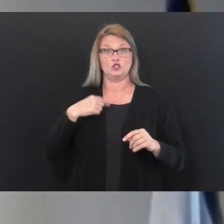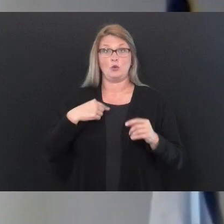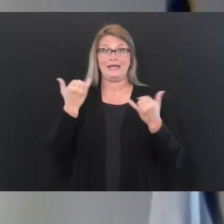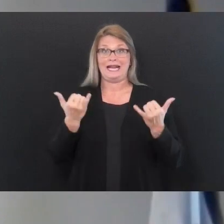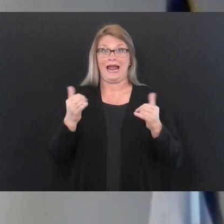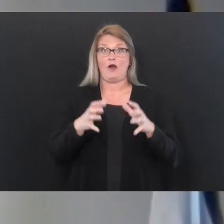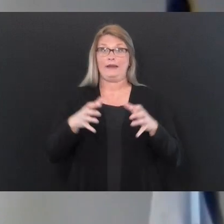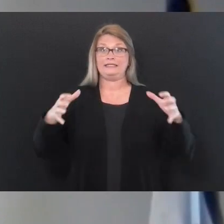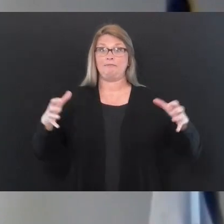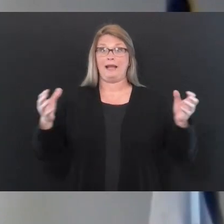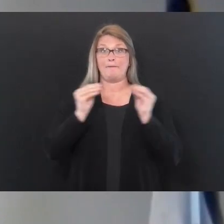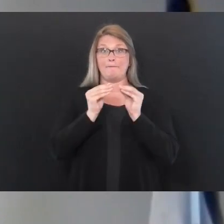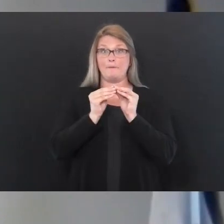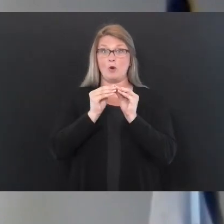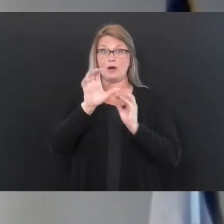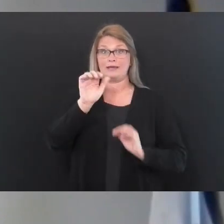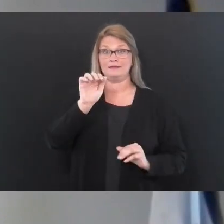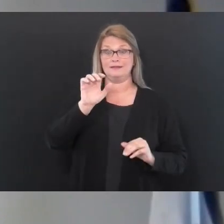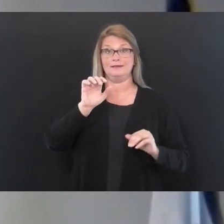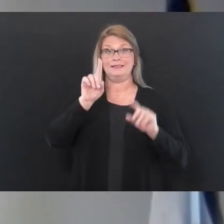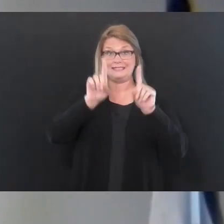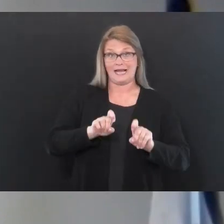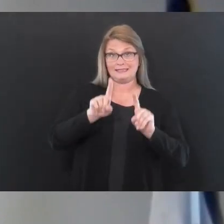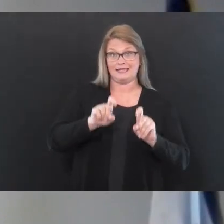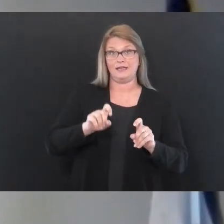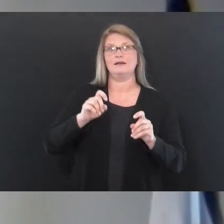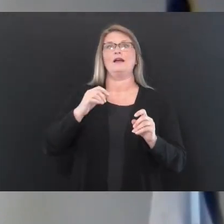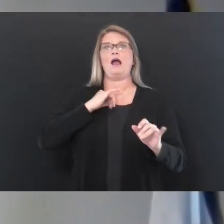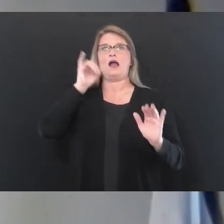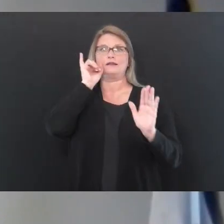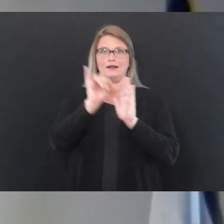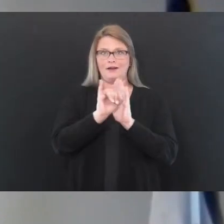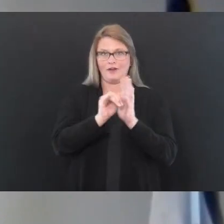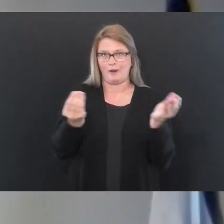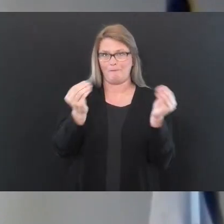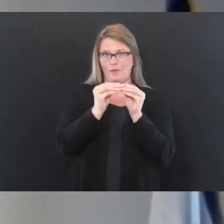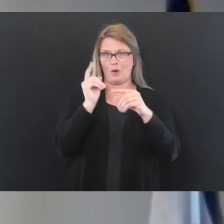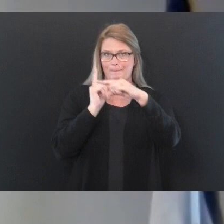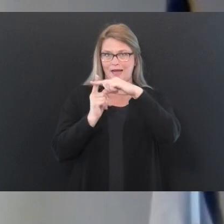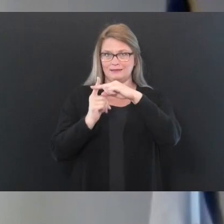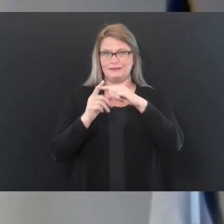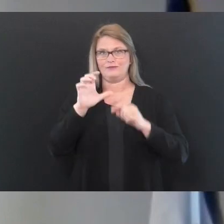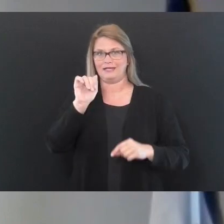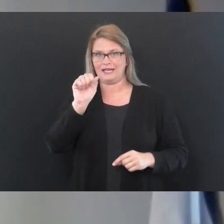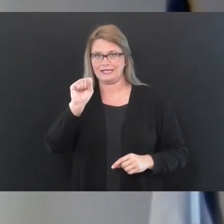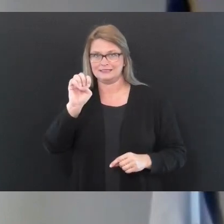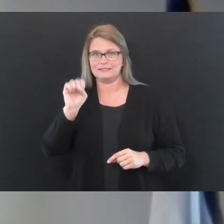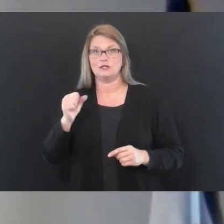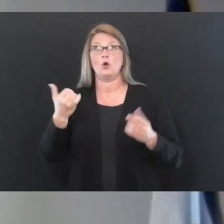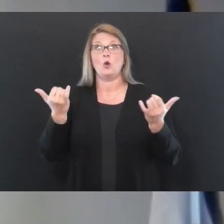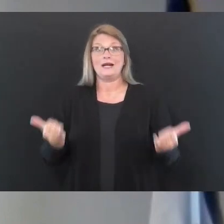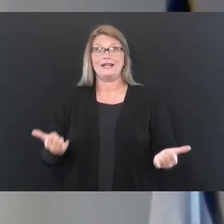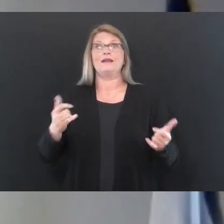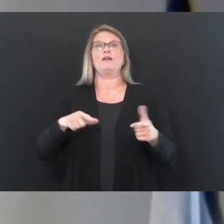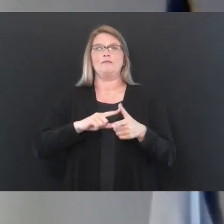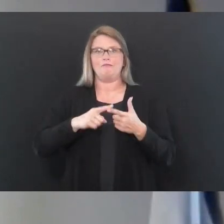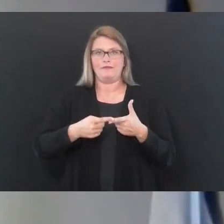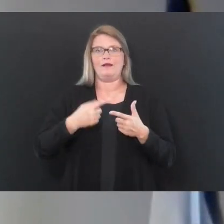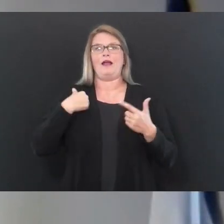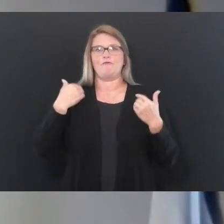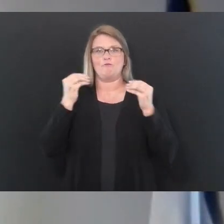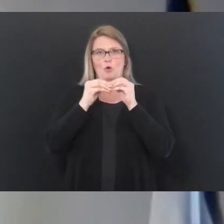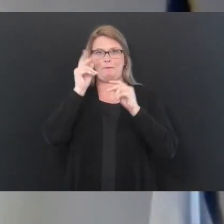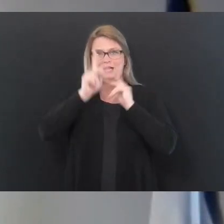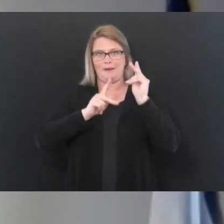we identify more cases, we will need to have more and more people with that. So we are doing this first phase in starting with